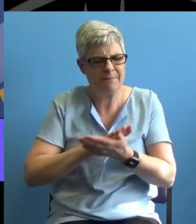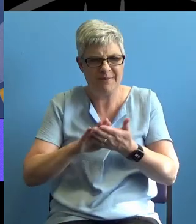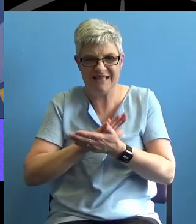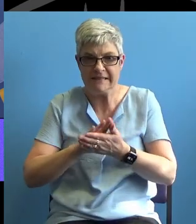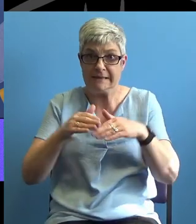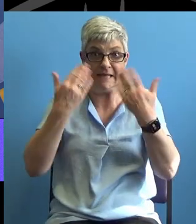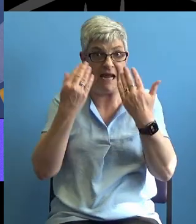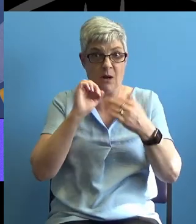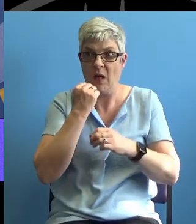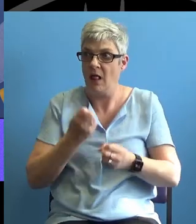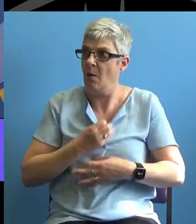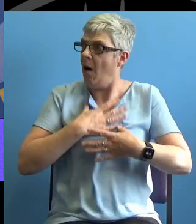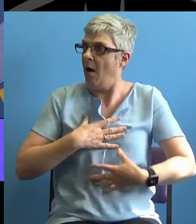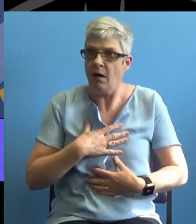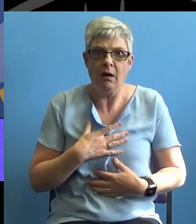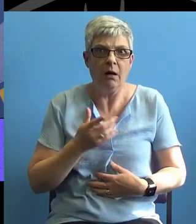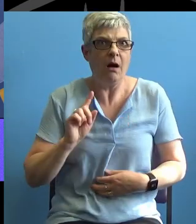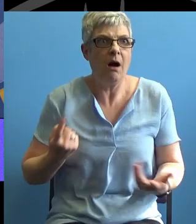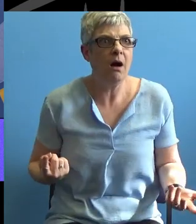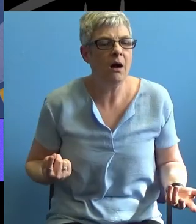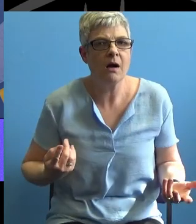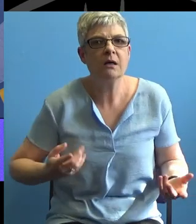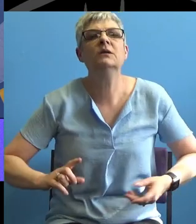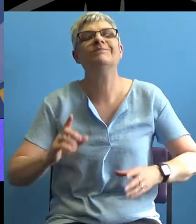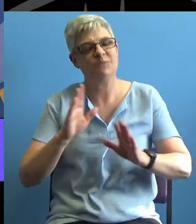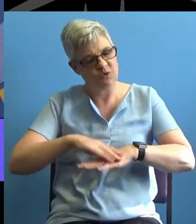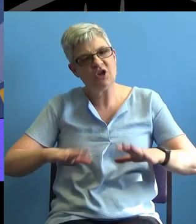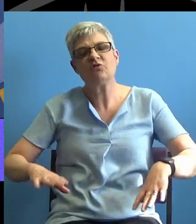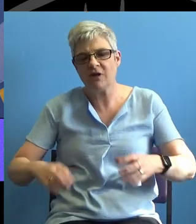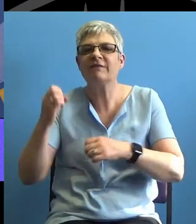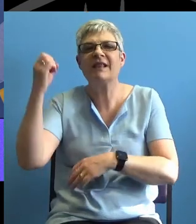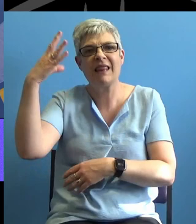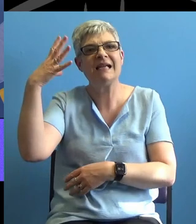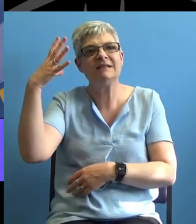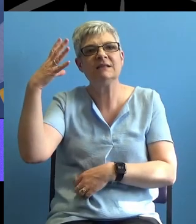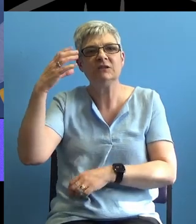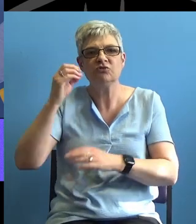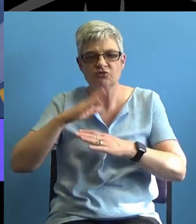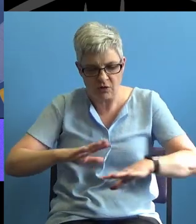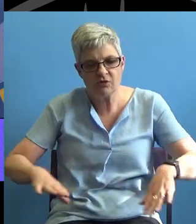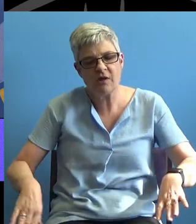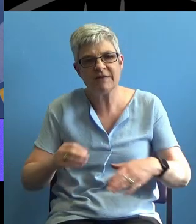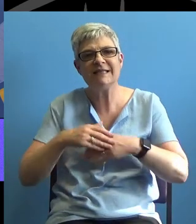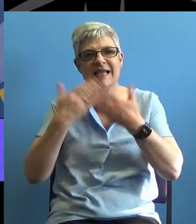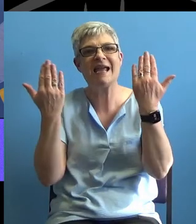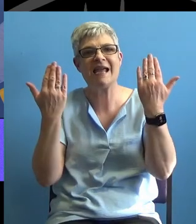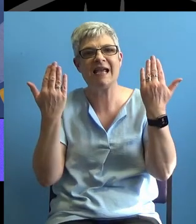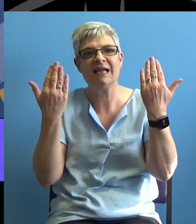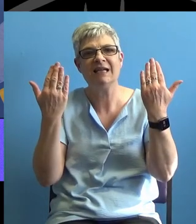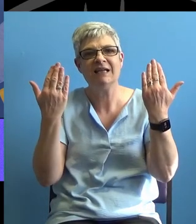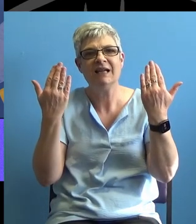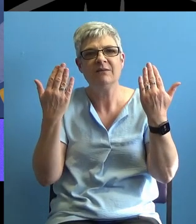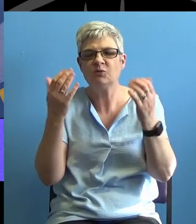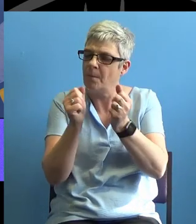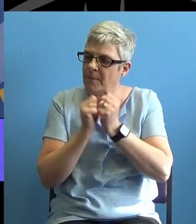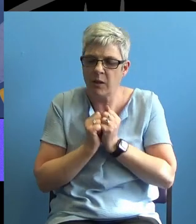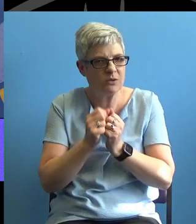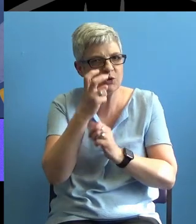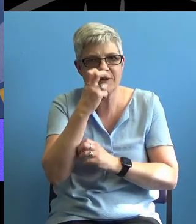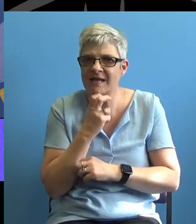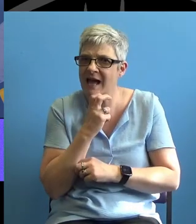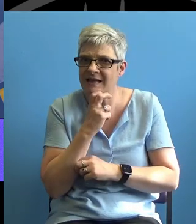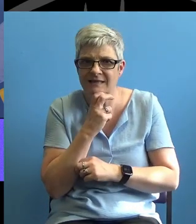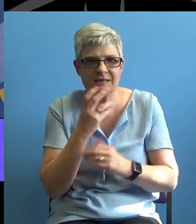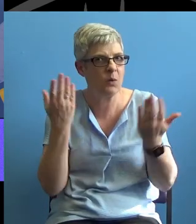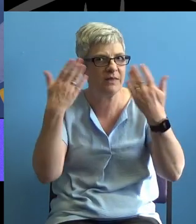should surprise you like a thief. You are all children of the light and children of the day. We do not belong to the